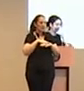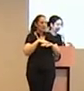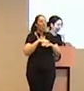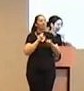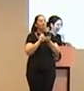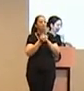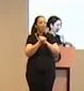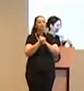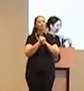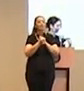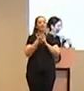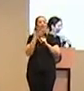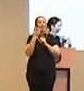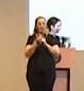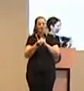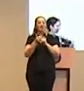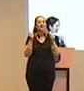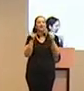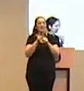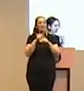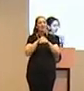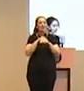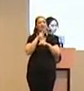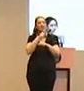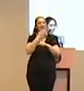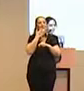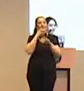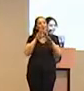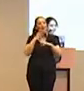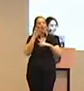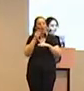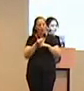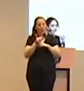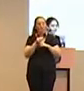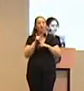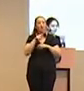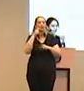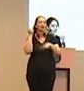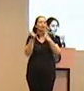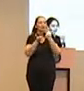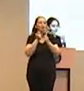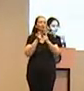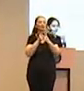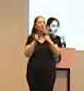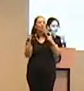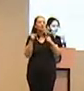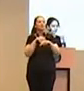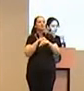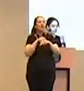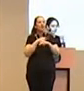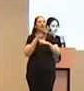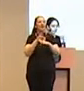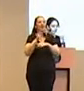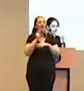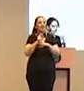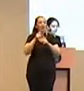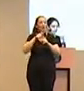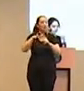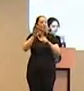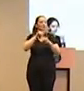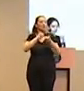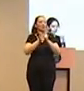well you have very important work that will have transformative power not in the short run maybe